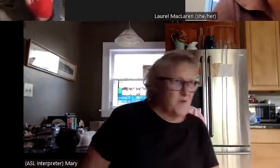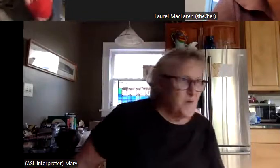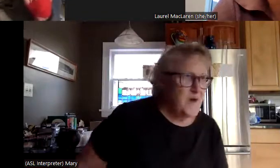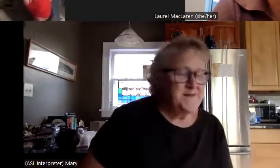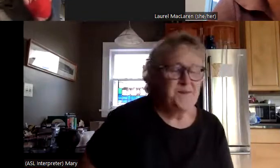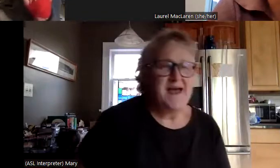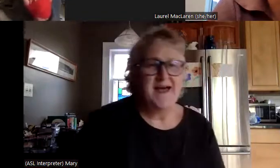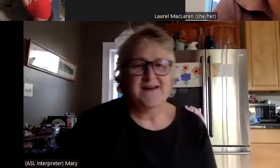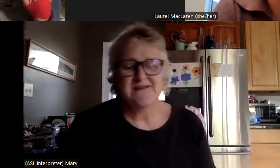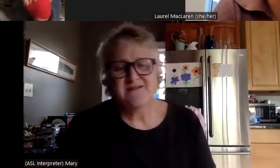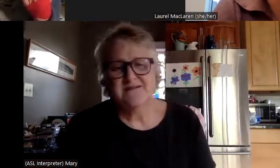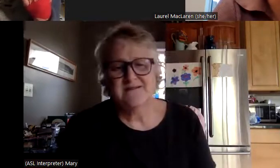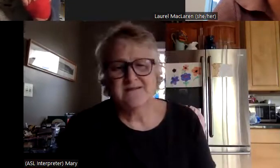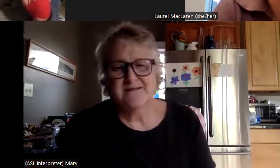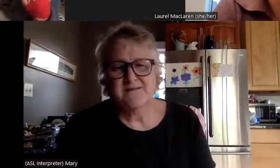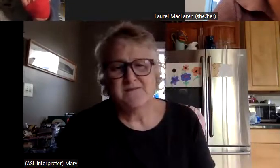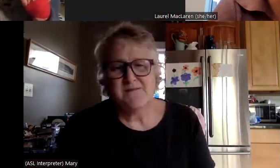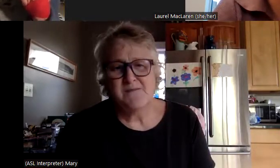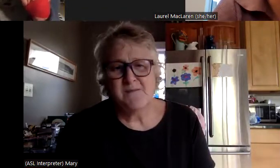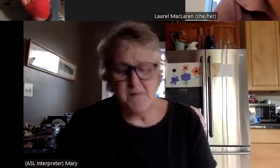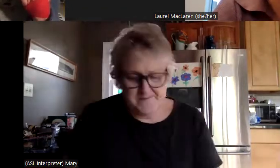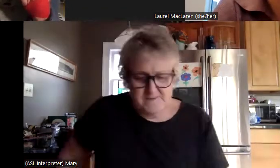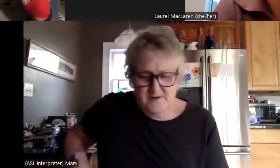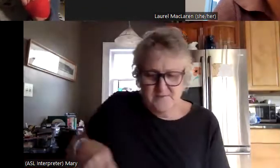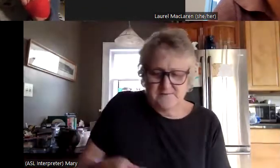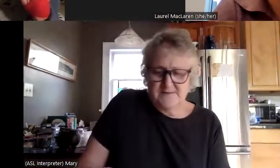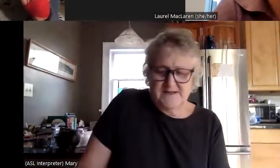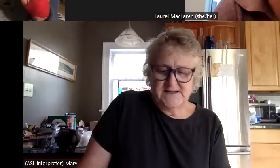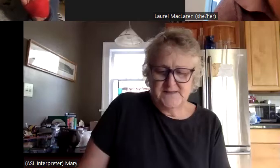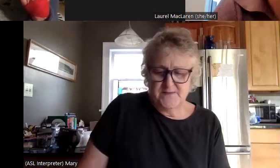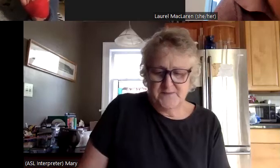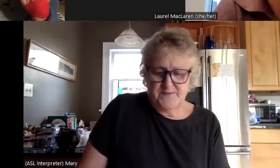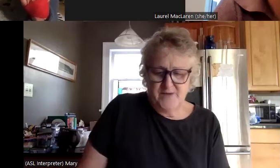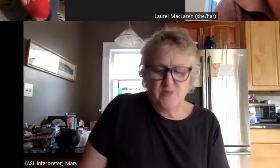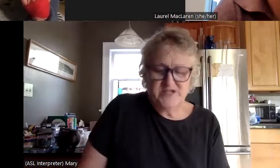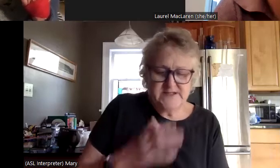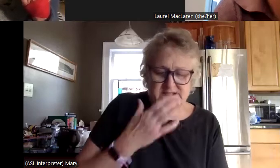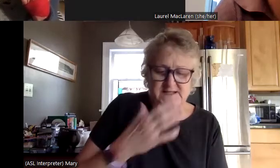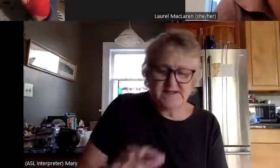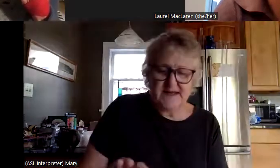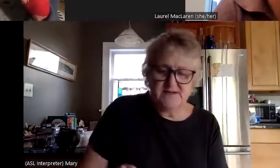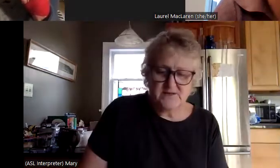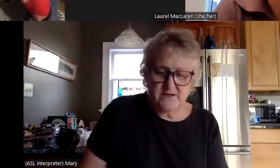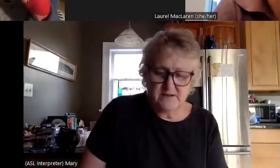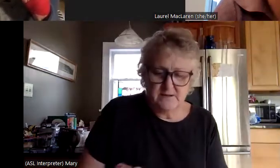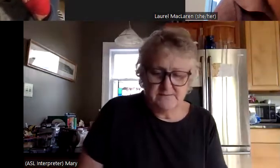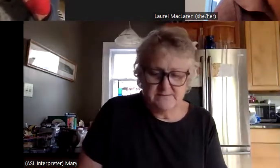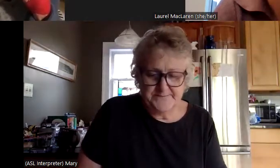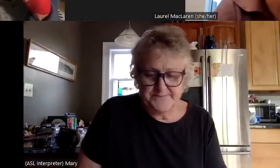she went None back. of these are coming through for me yet, Mary. Oh, I sent it to, oh Jesus, I sent it to